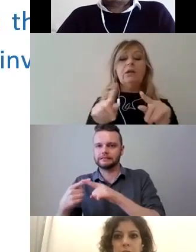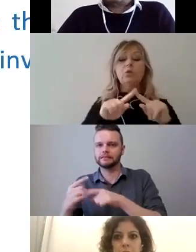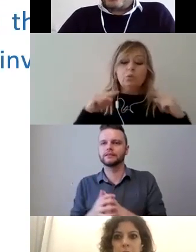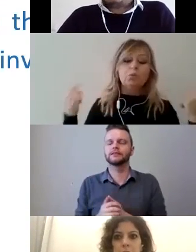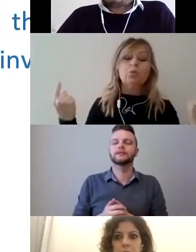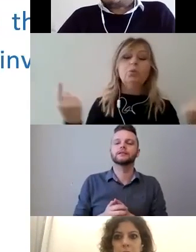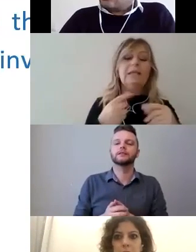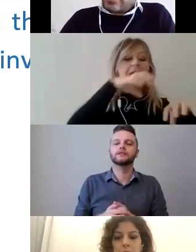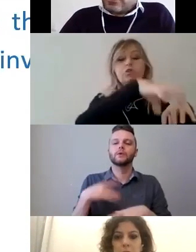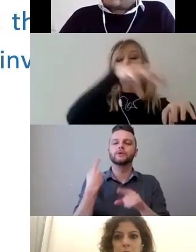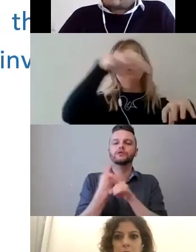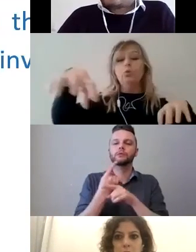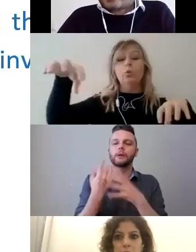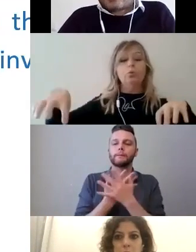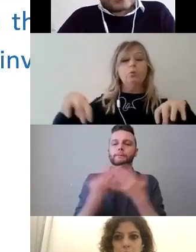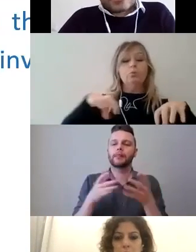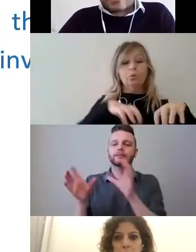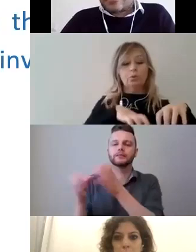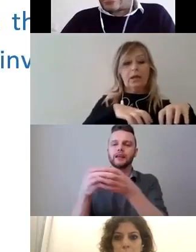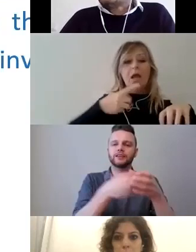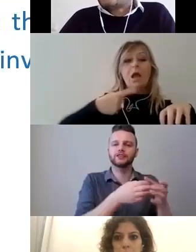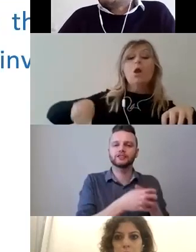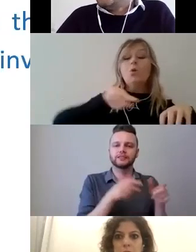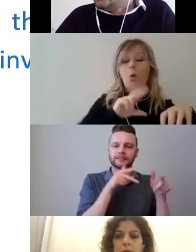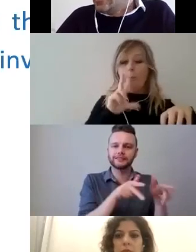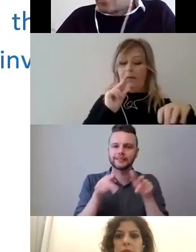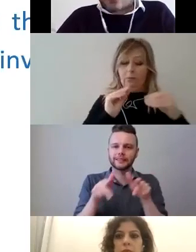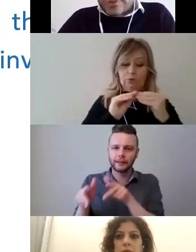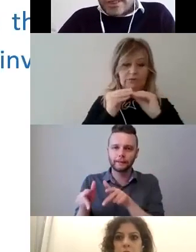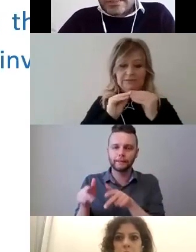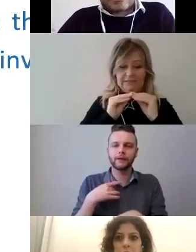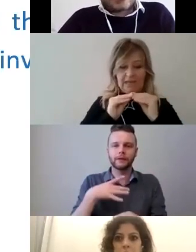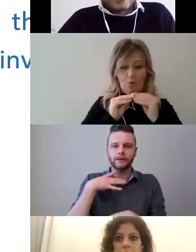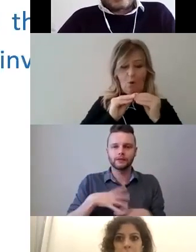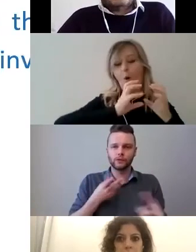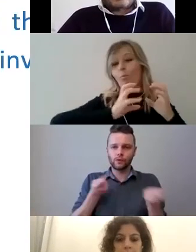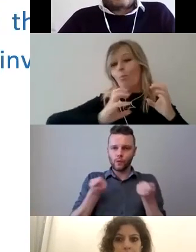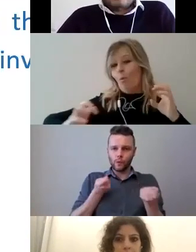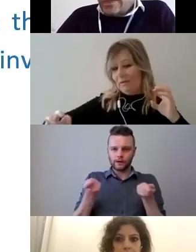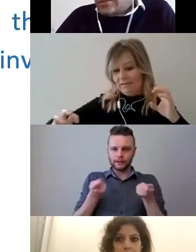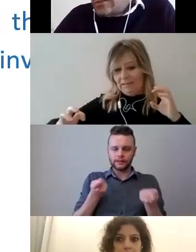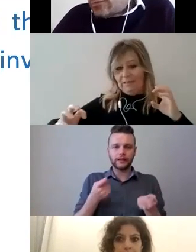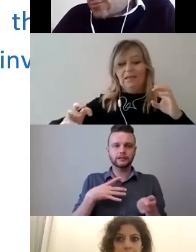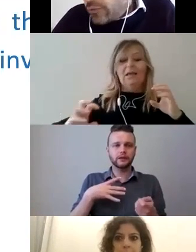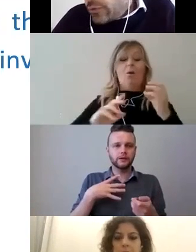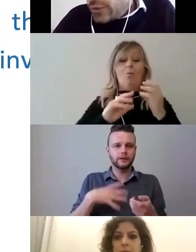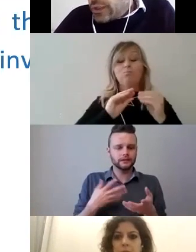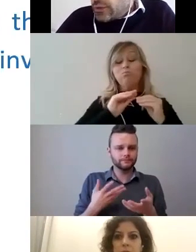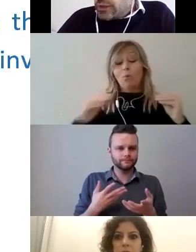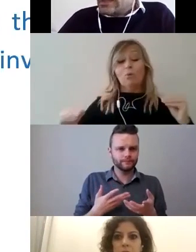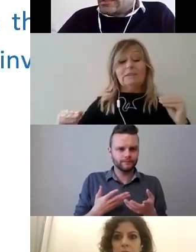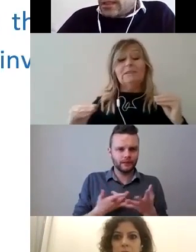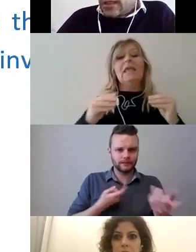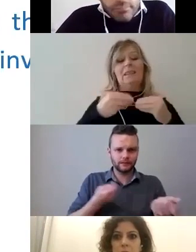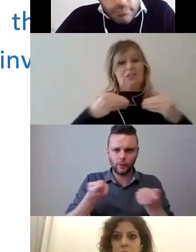about a multi-agency or a multidisciplinary system that has to be coordinated, and we think that this role of